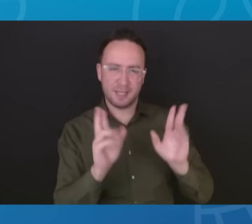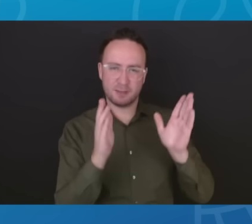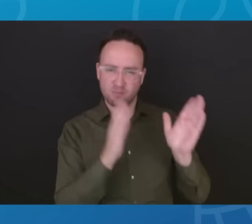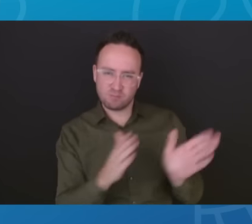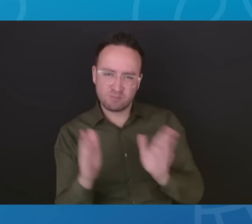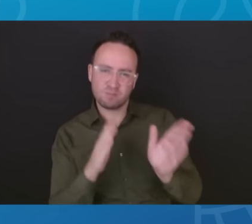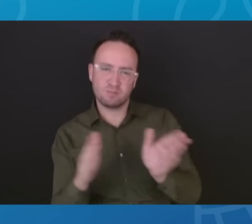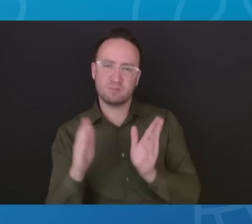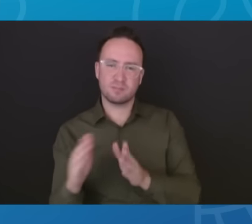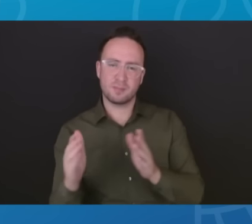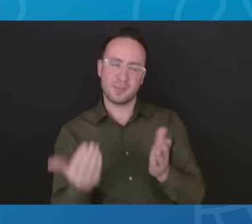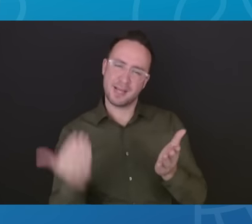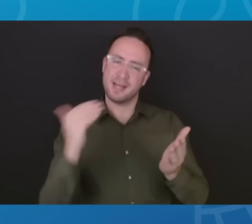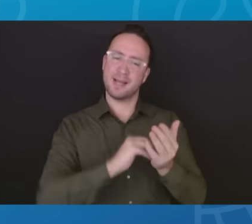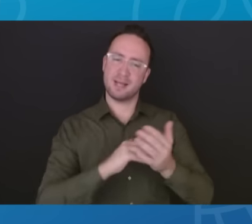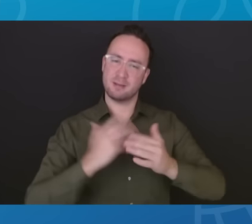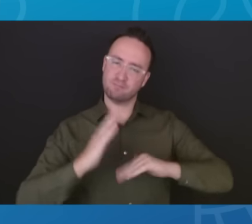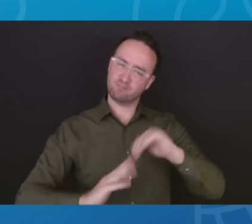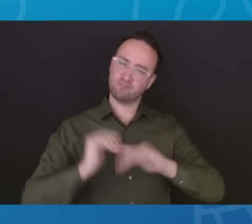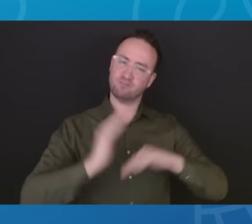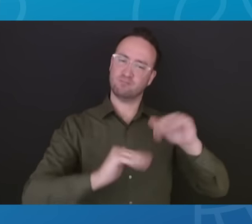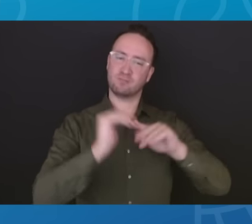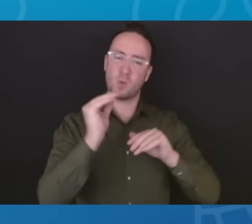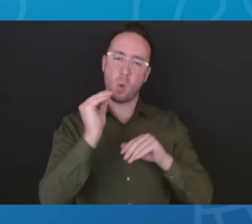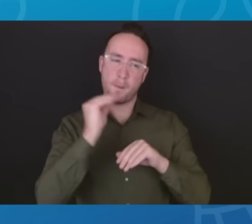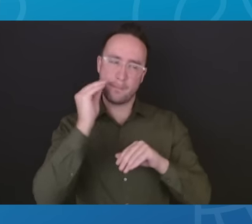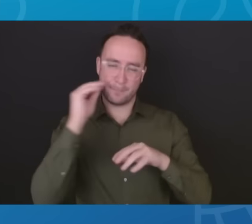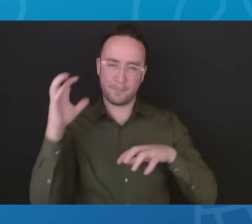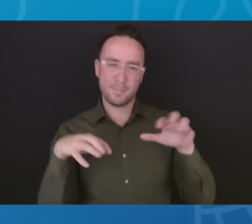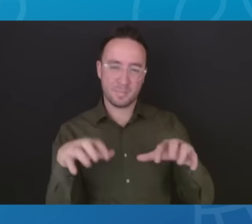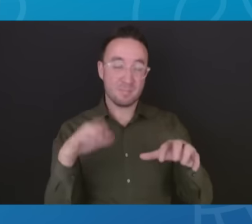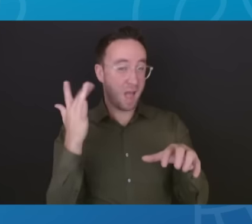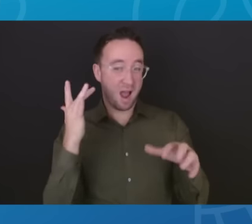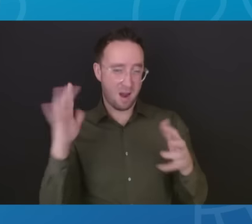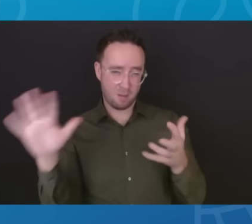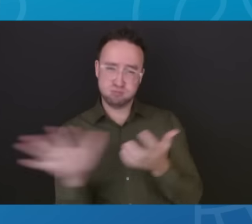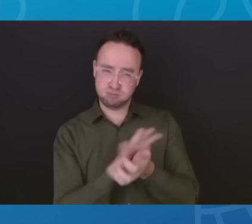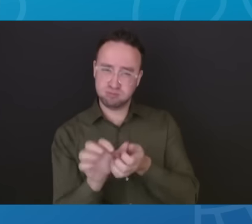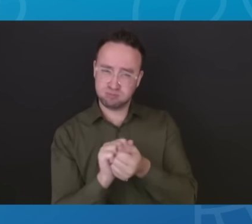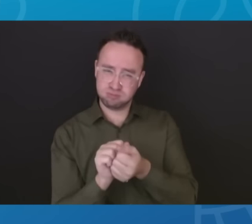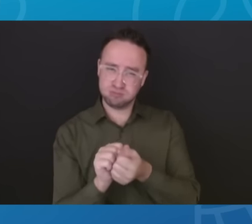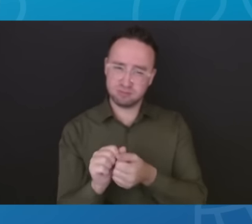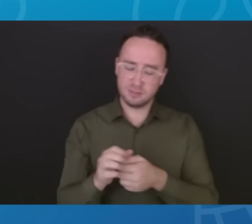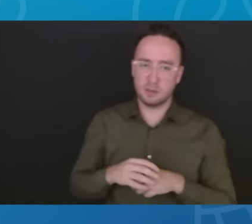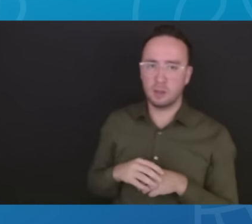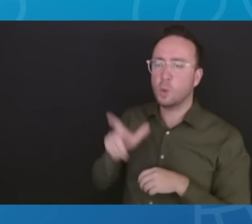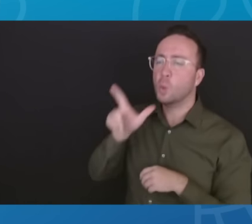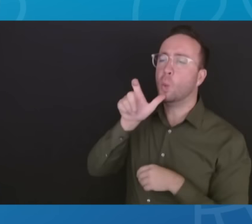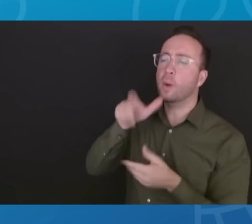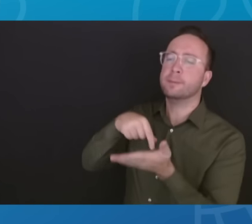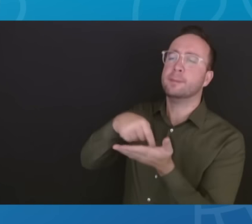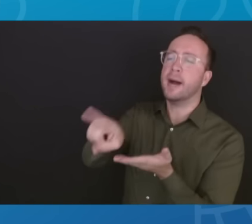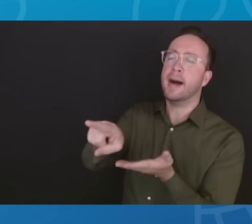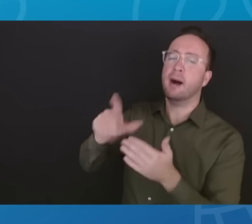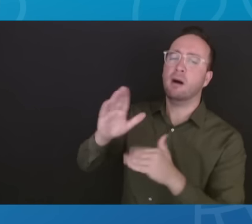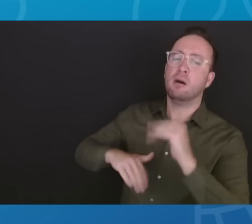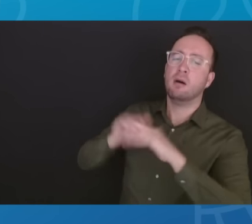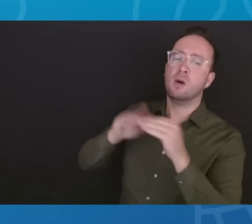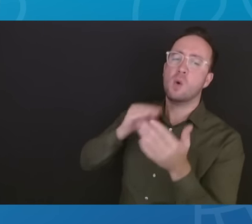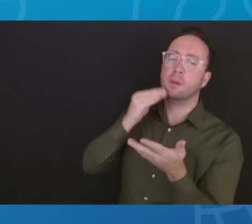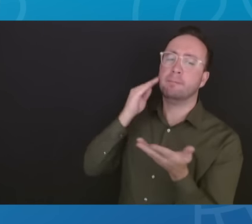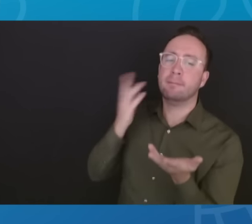been absolutely catastrophic then across Gaza. Who do you think should pay for that? Ultimately, it would require an international